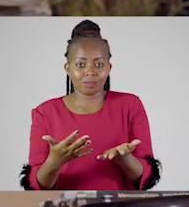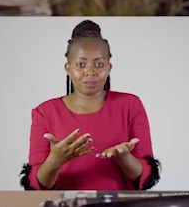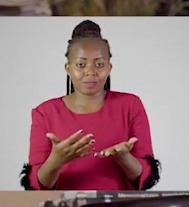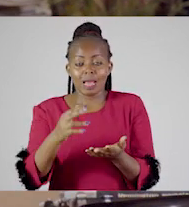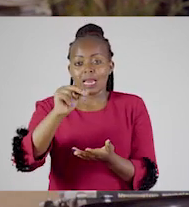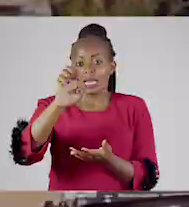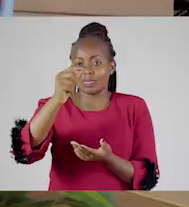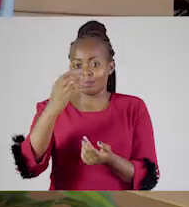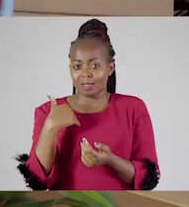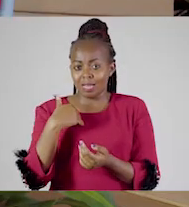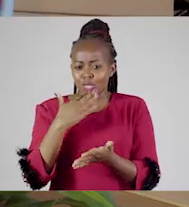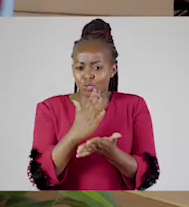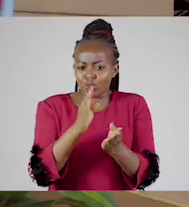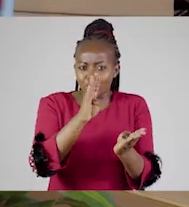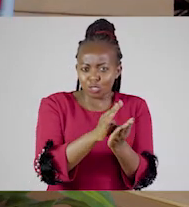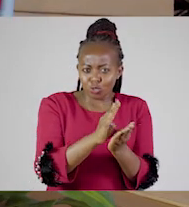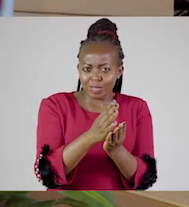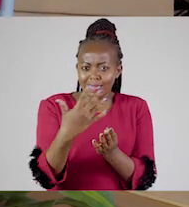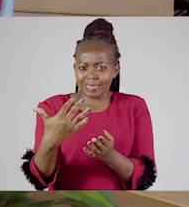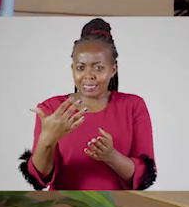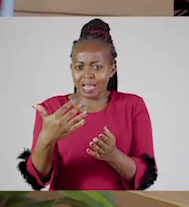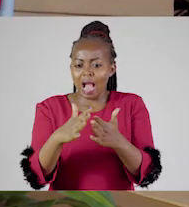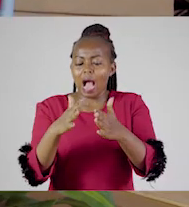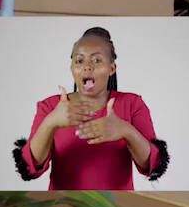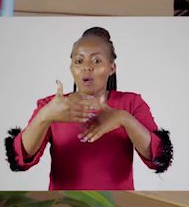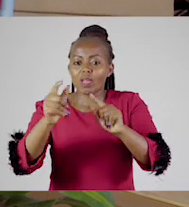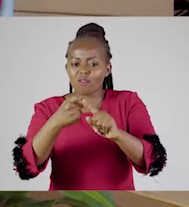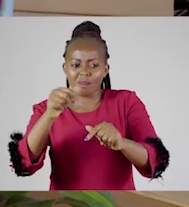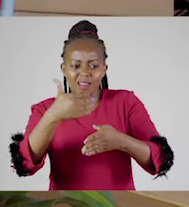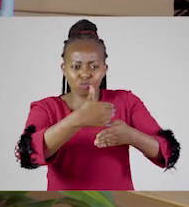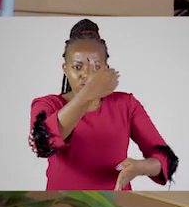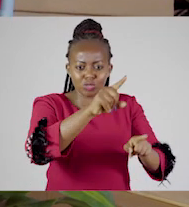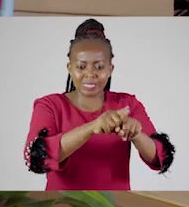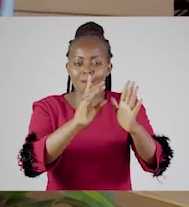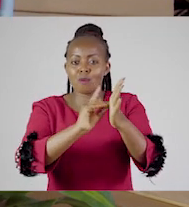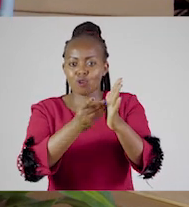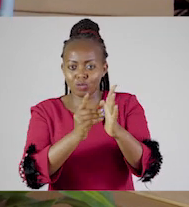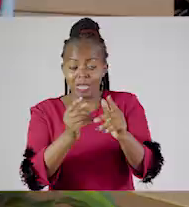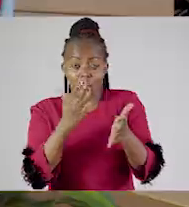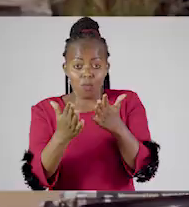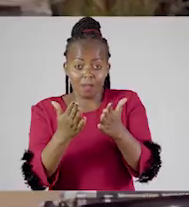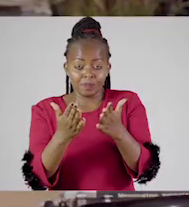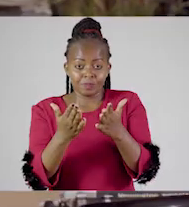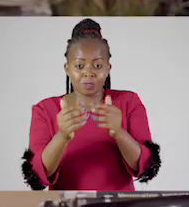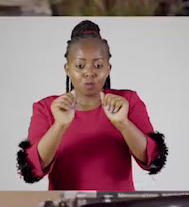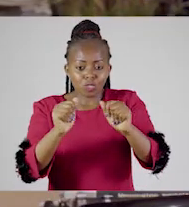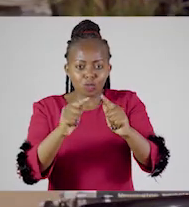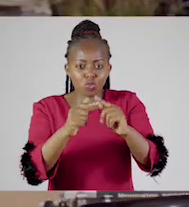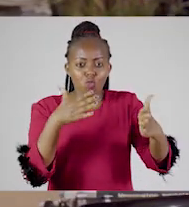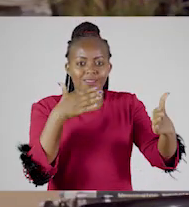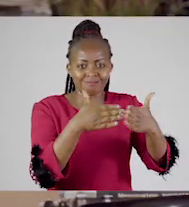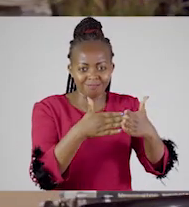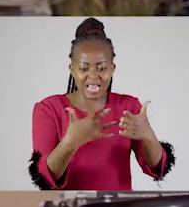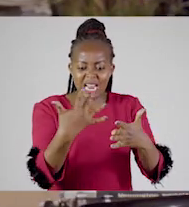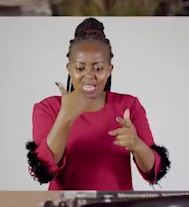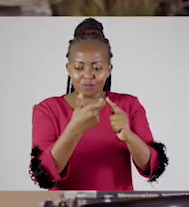or nets. Mm-hmm. Store the archival material away from any windows or doors. Right. In order to limit dust